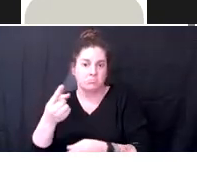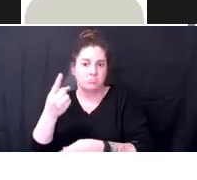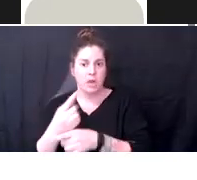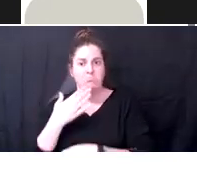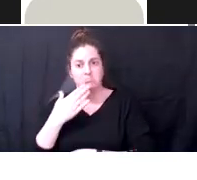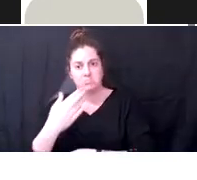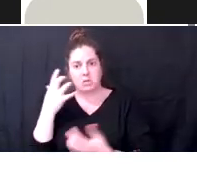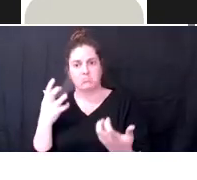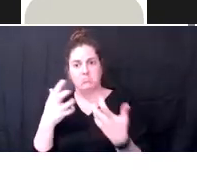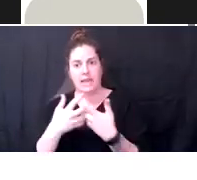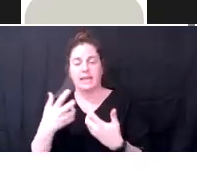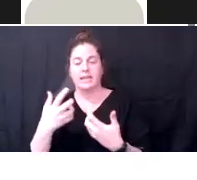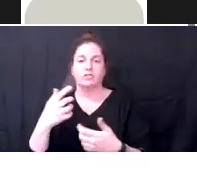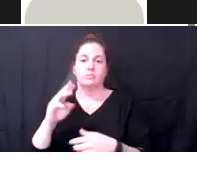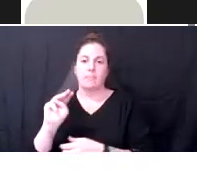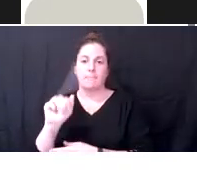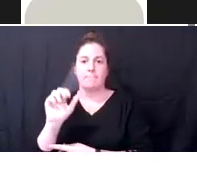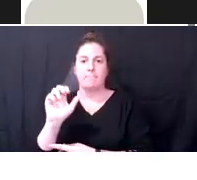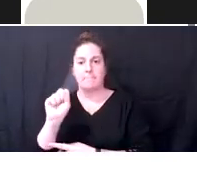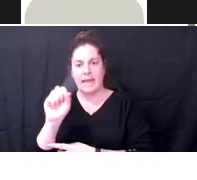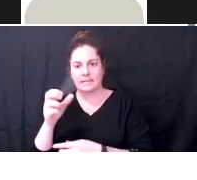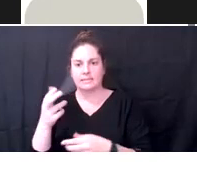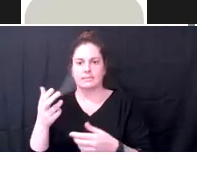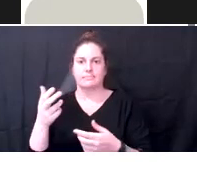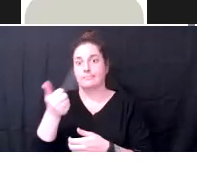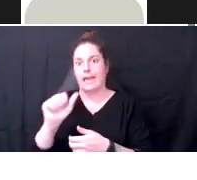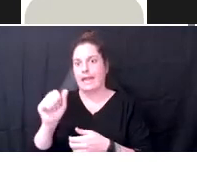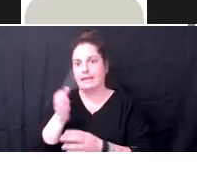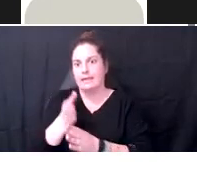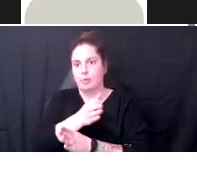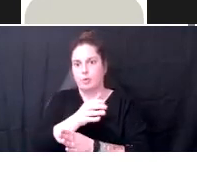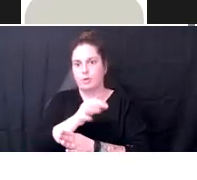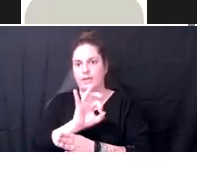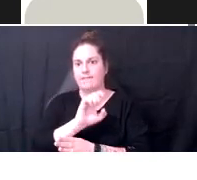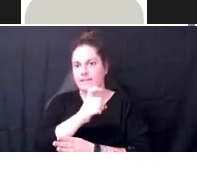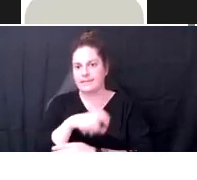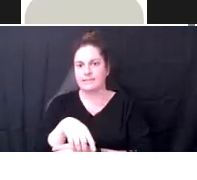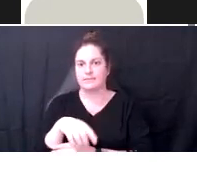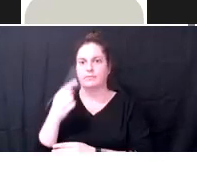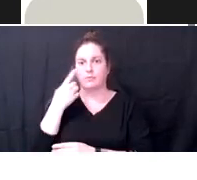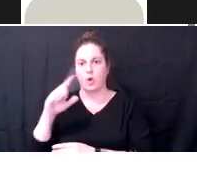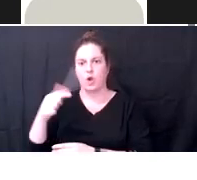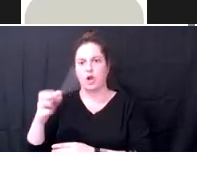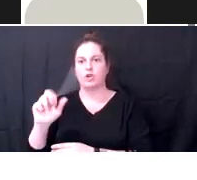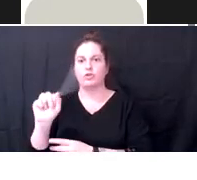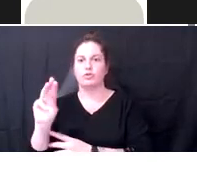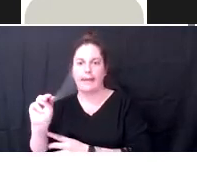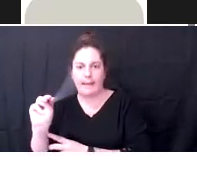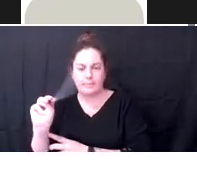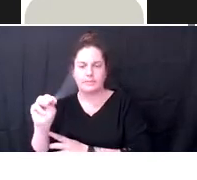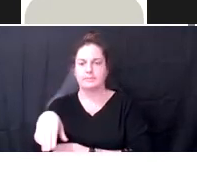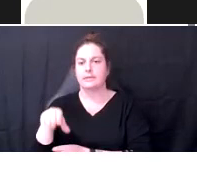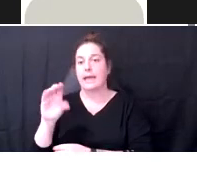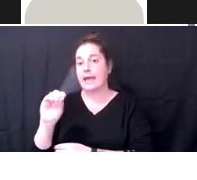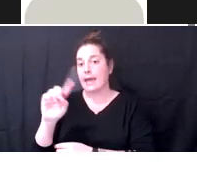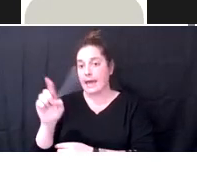and kilograms, and put any prefix, and megagrams, nanograms, or things like ounces